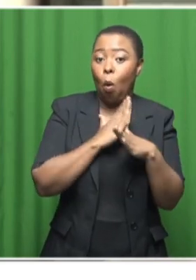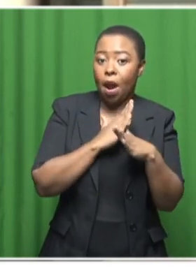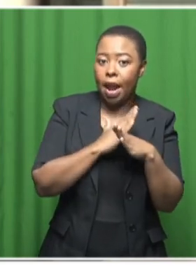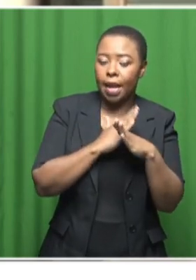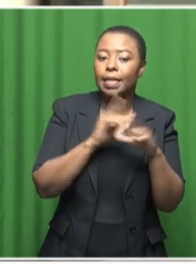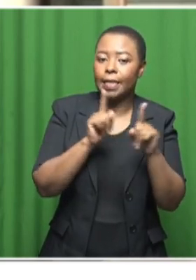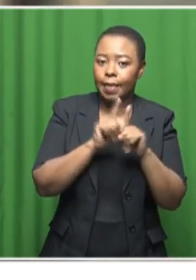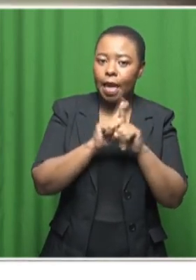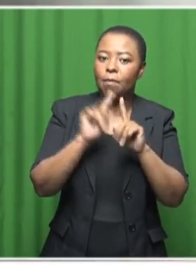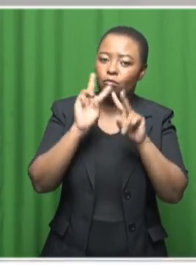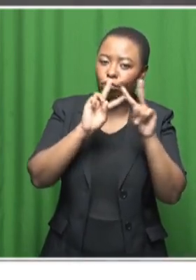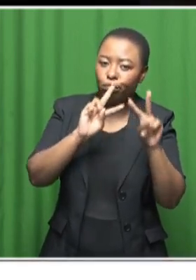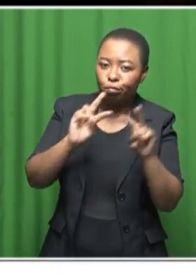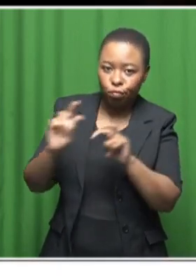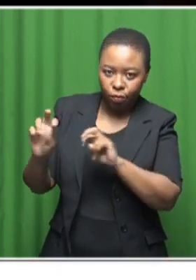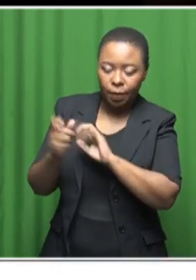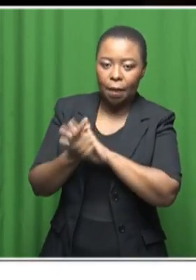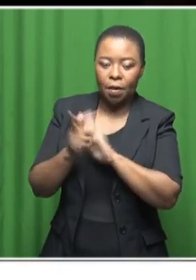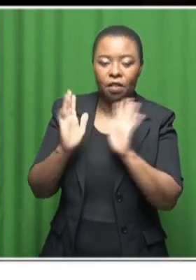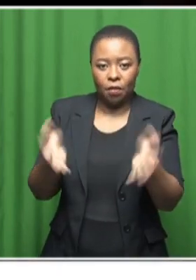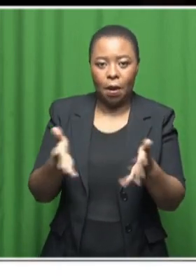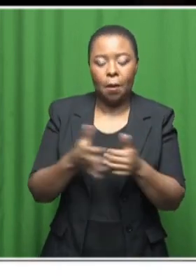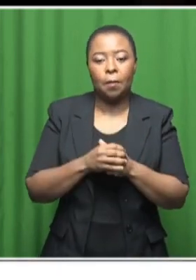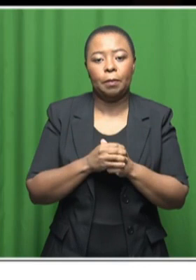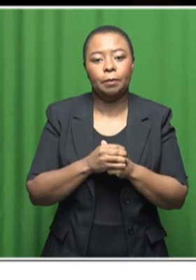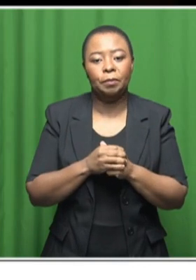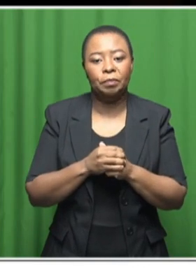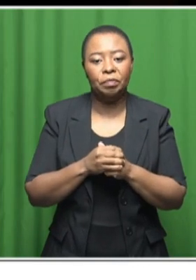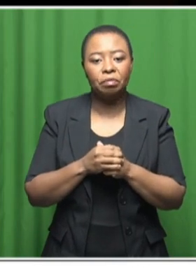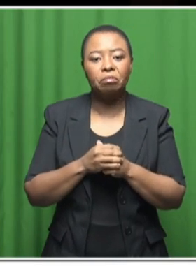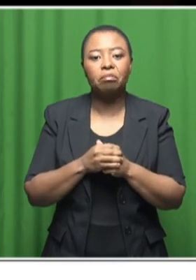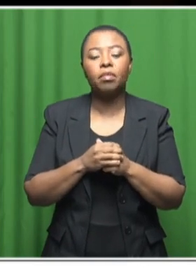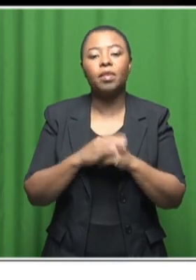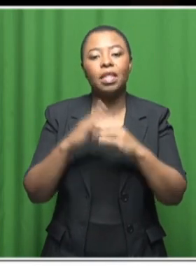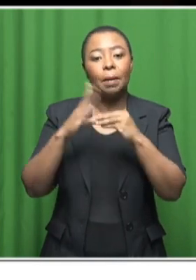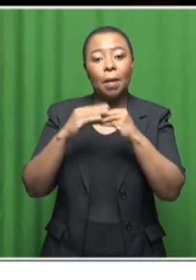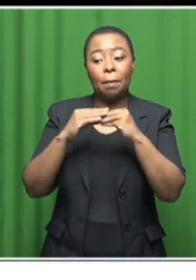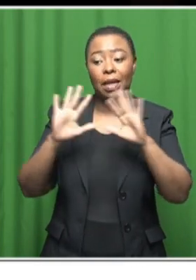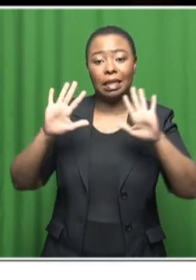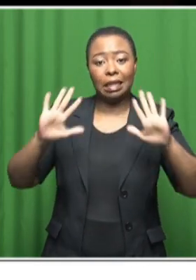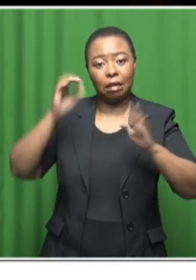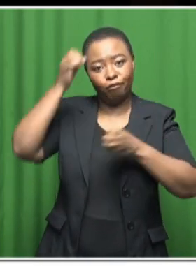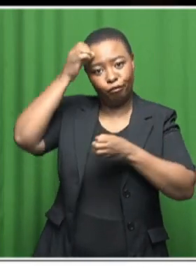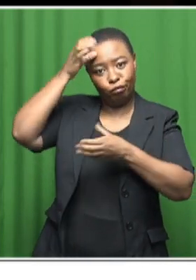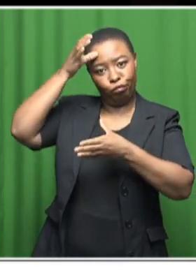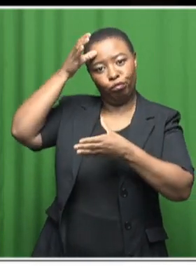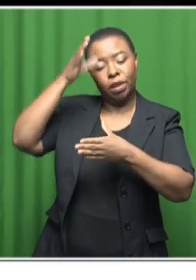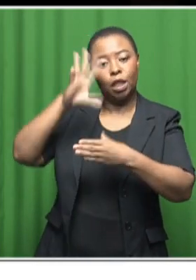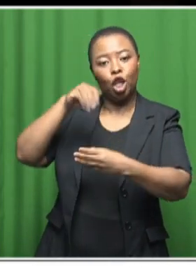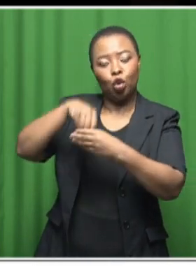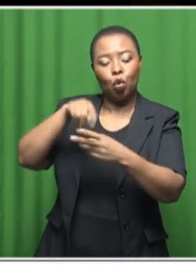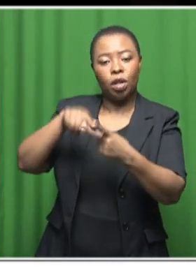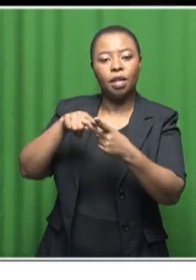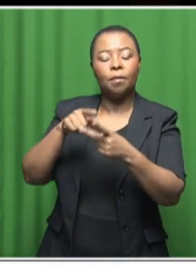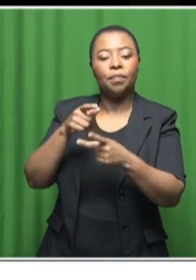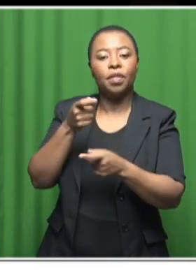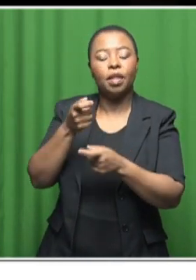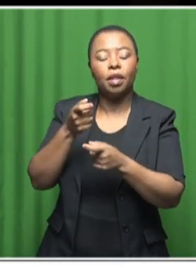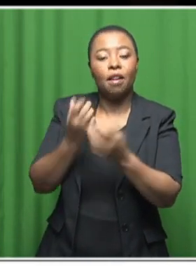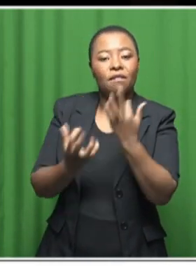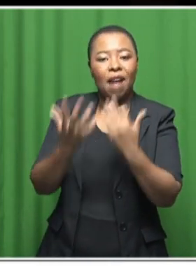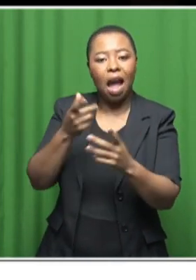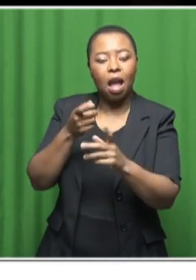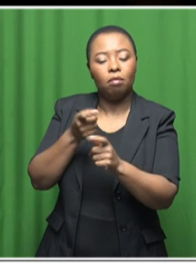an investigation. A 10-member panel of experts, including a fire expert, conducted